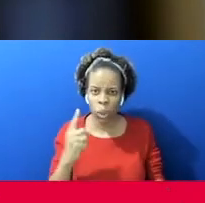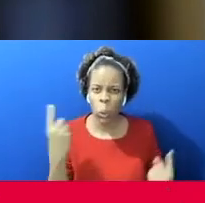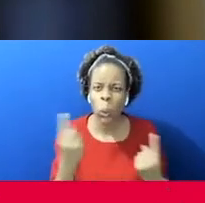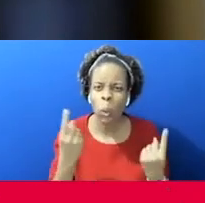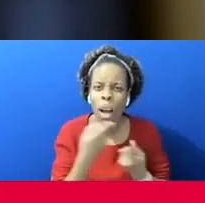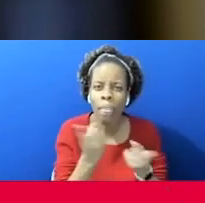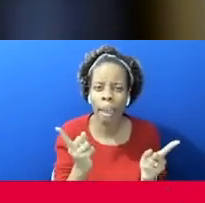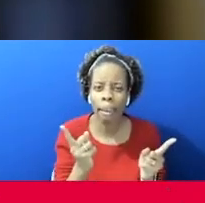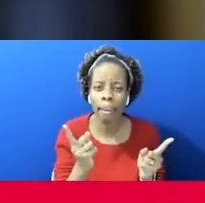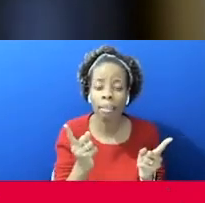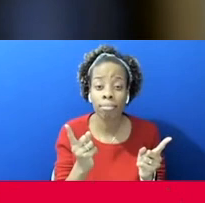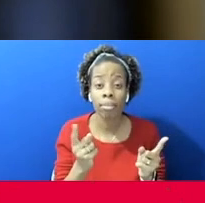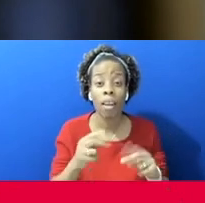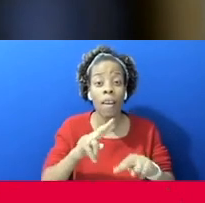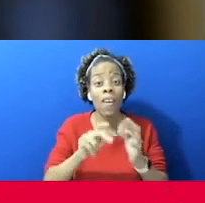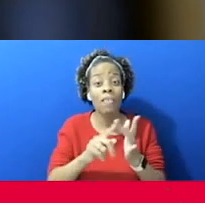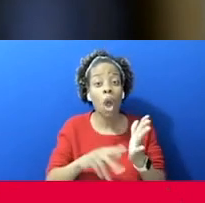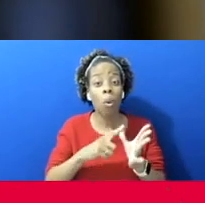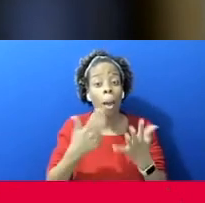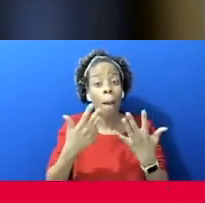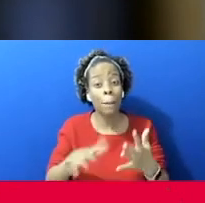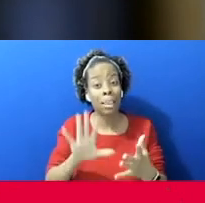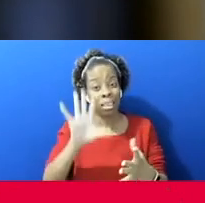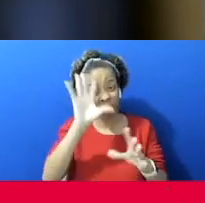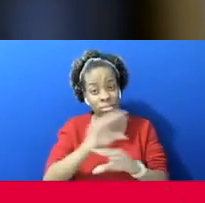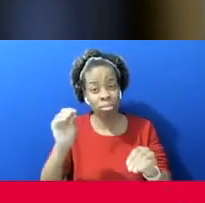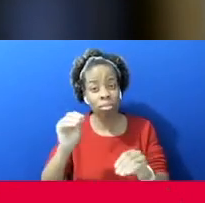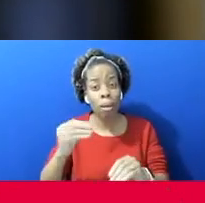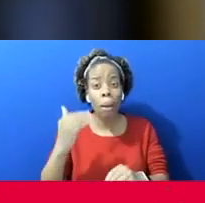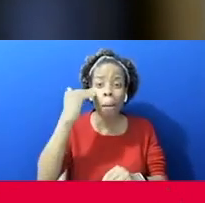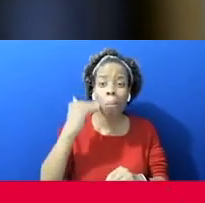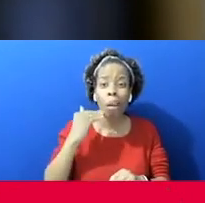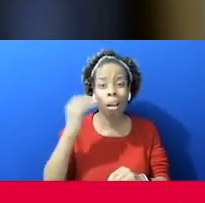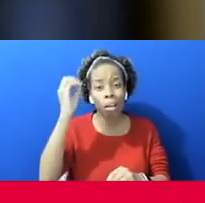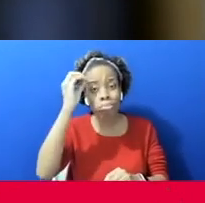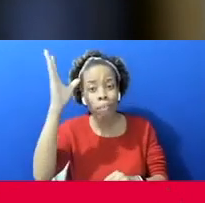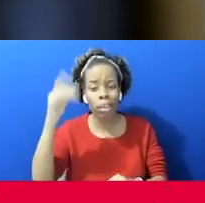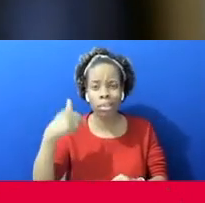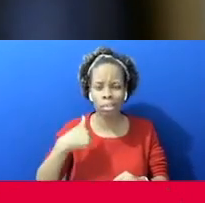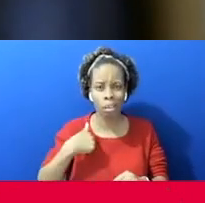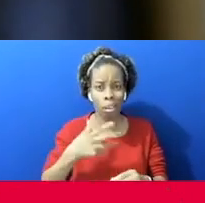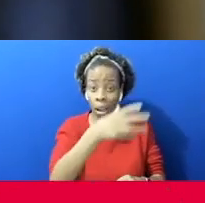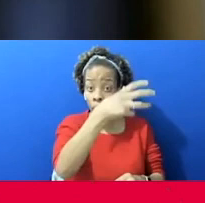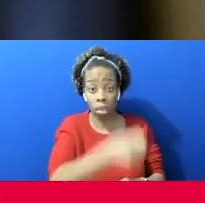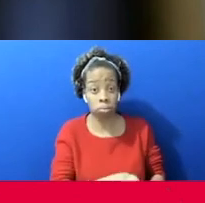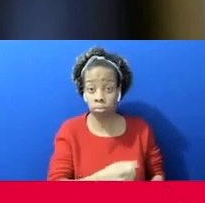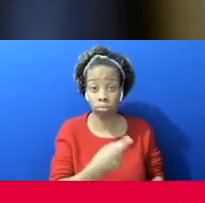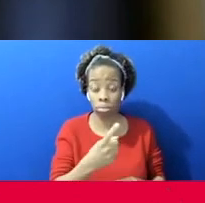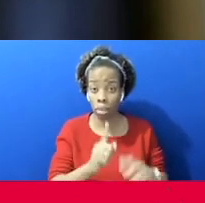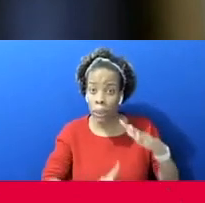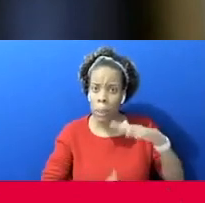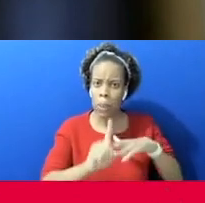how demonized women of color, particularly black professors, do in this country. Just mentioning things that are just